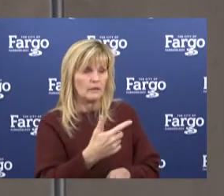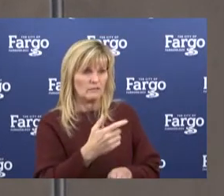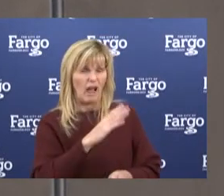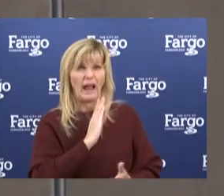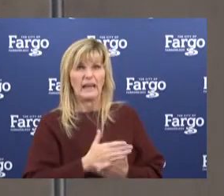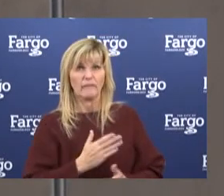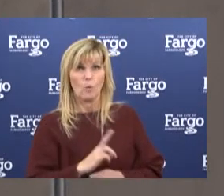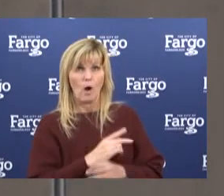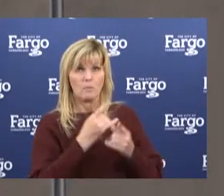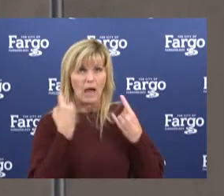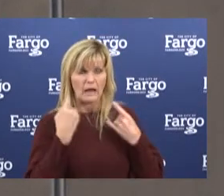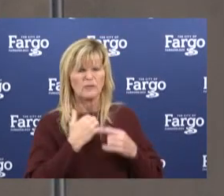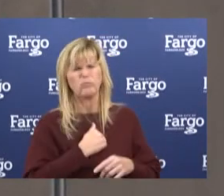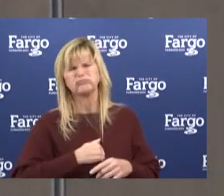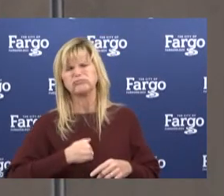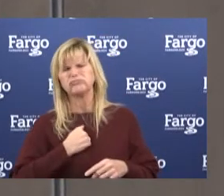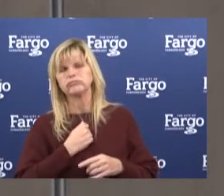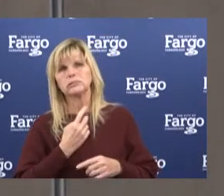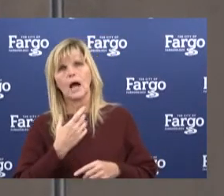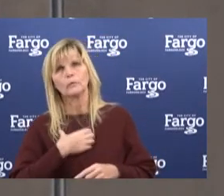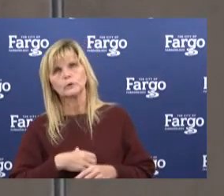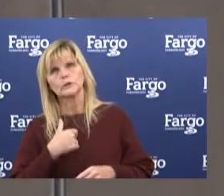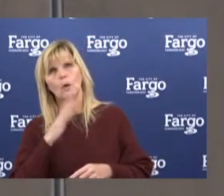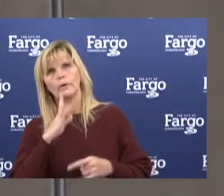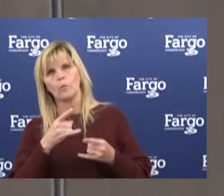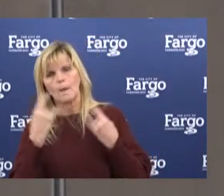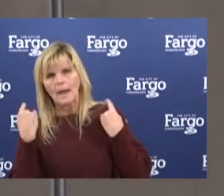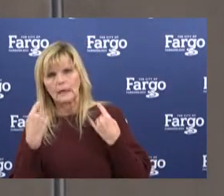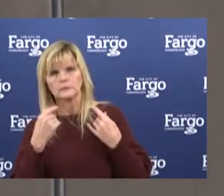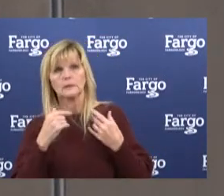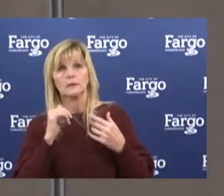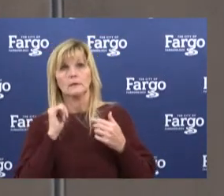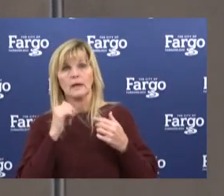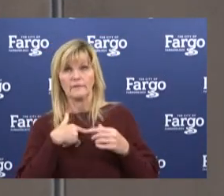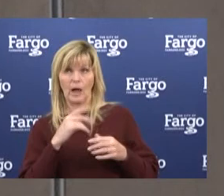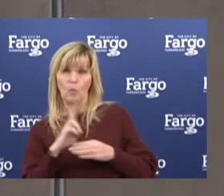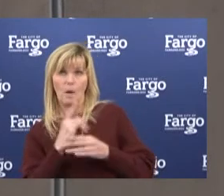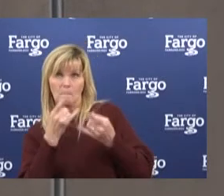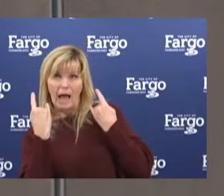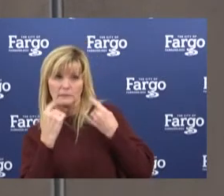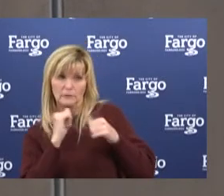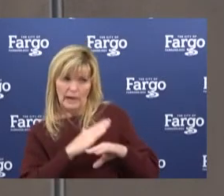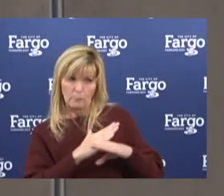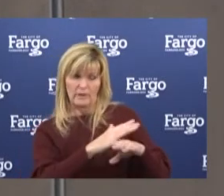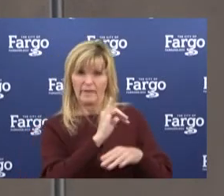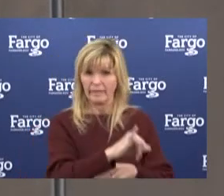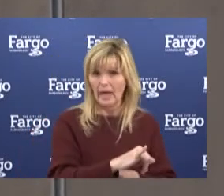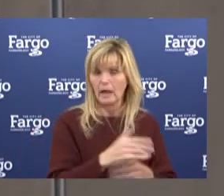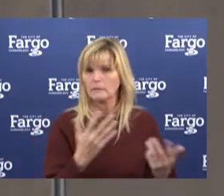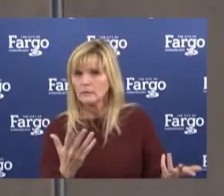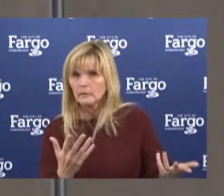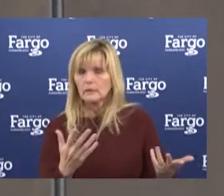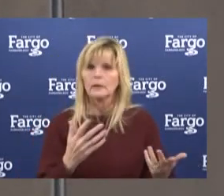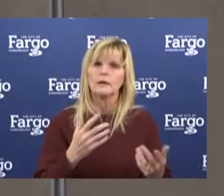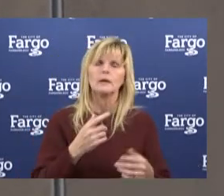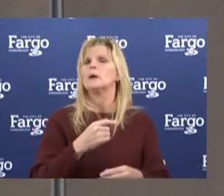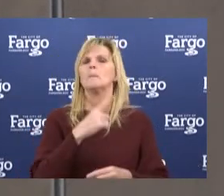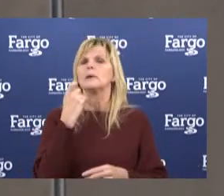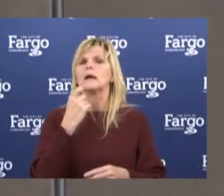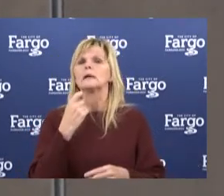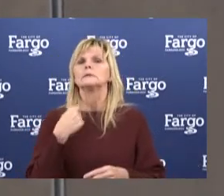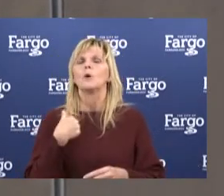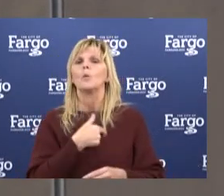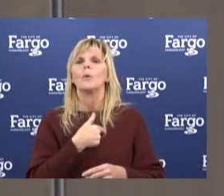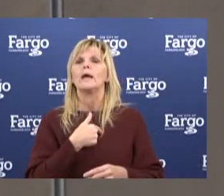that we think about, well, if only I would have worn a mask, could that have prevented it? And because we don't want to Monday